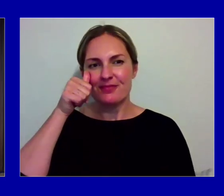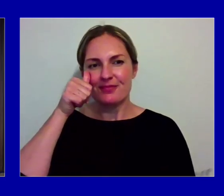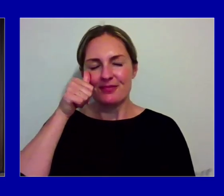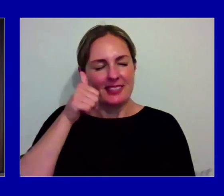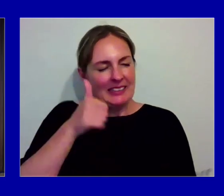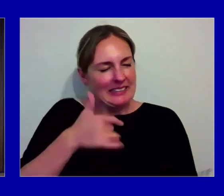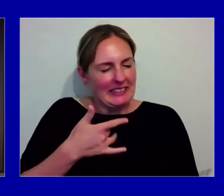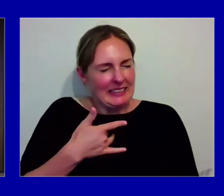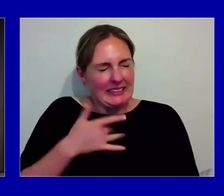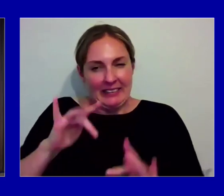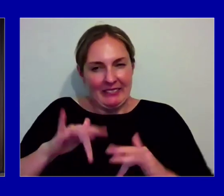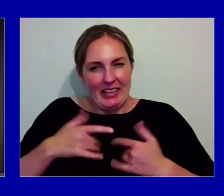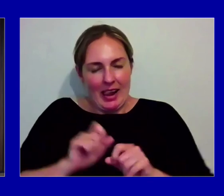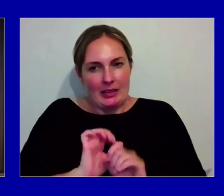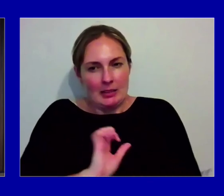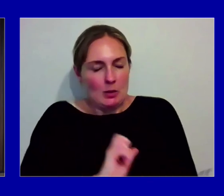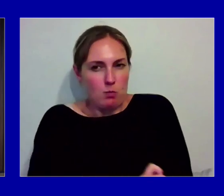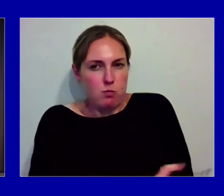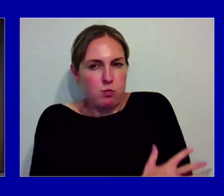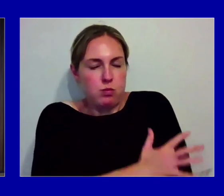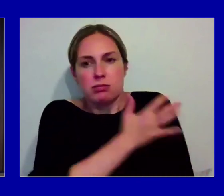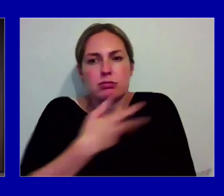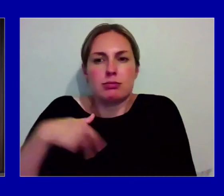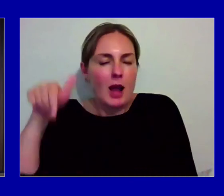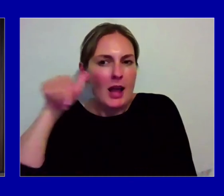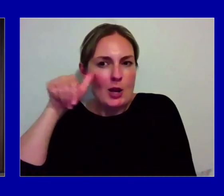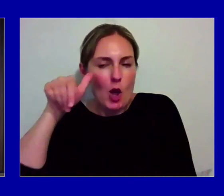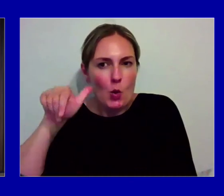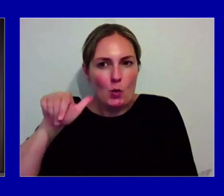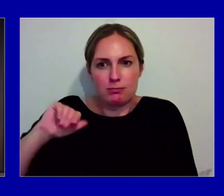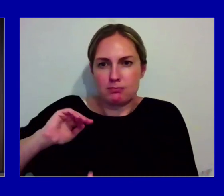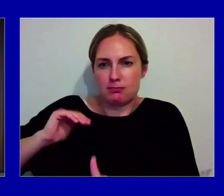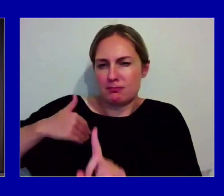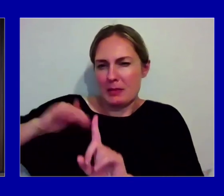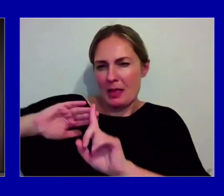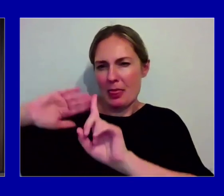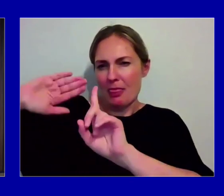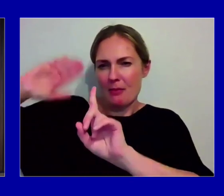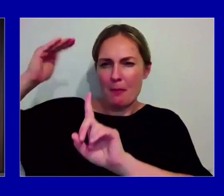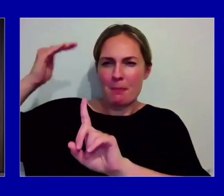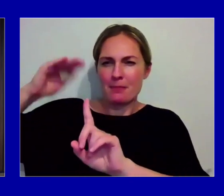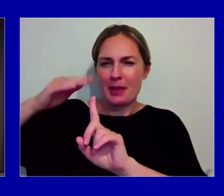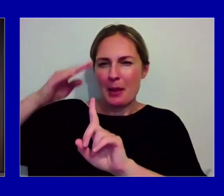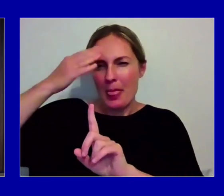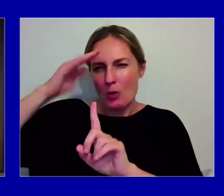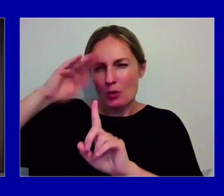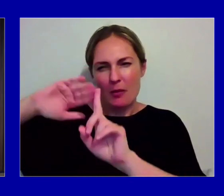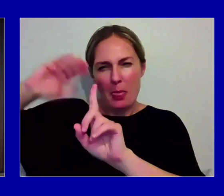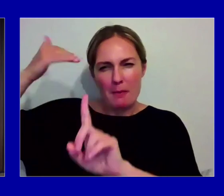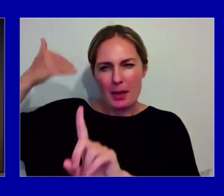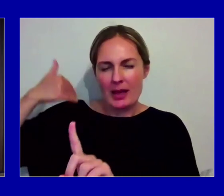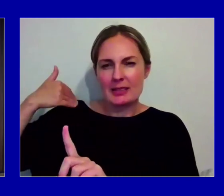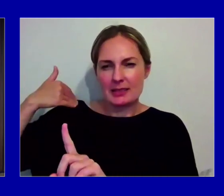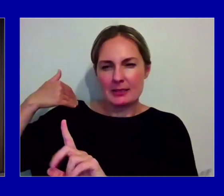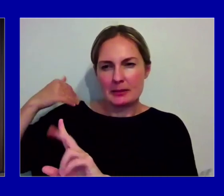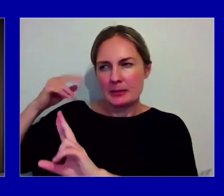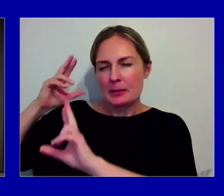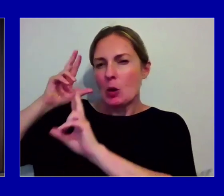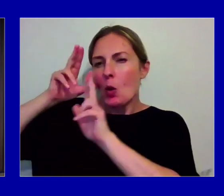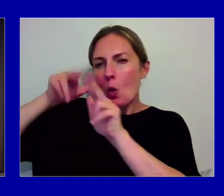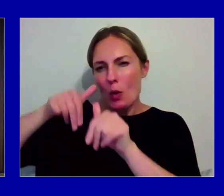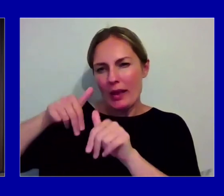neck that, uh, that there's somebody there that it's, it's, um, you know, what are these clues from country, from ancestors that you're on the right